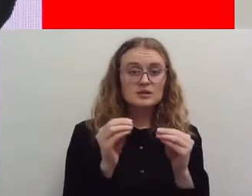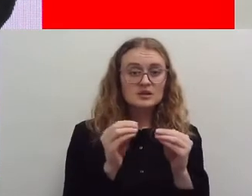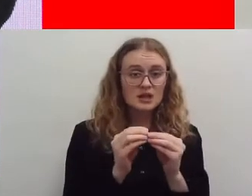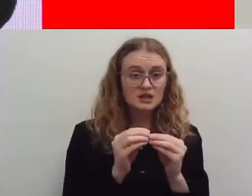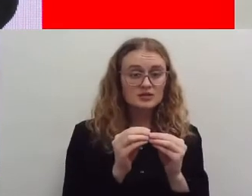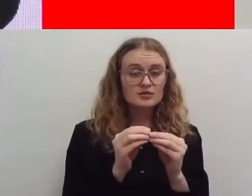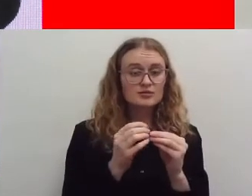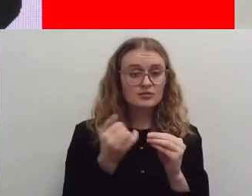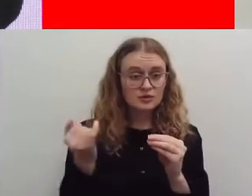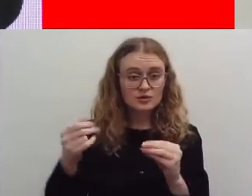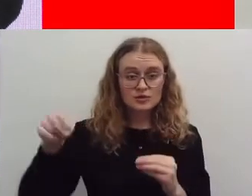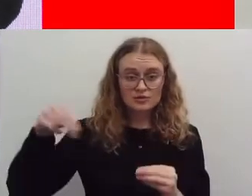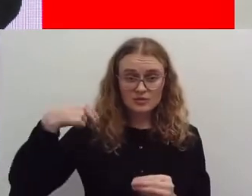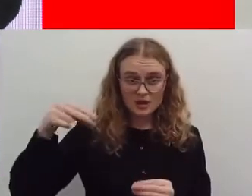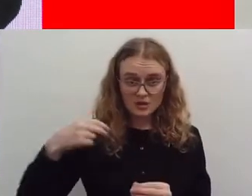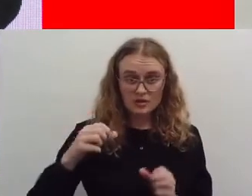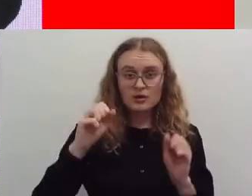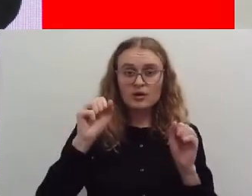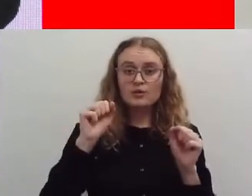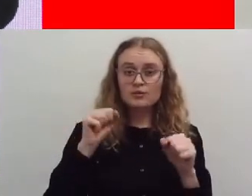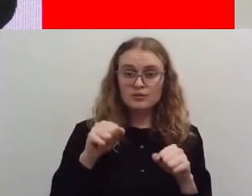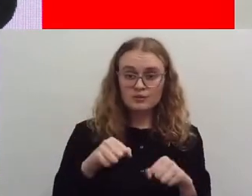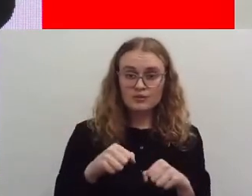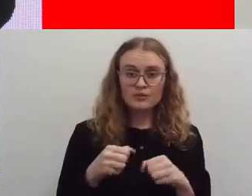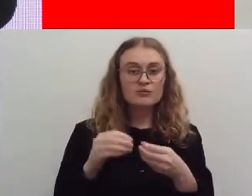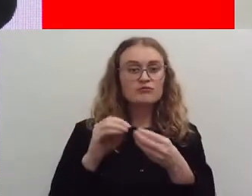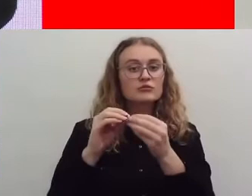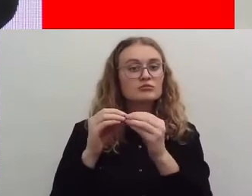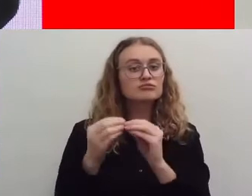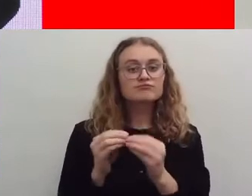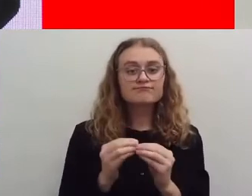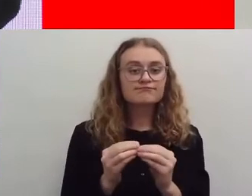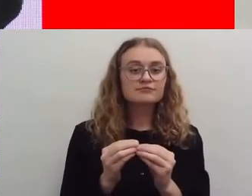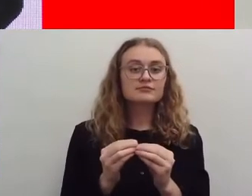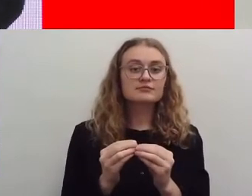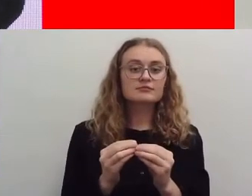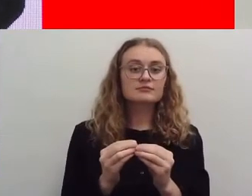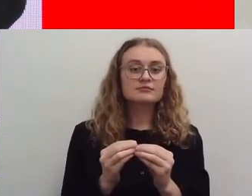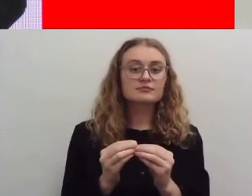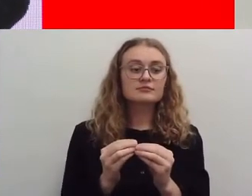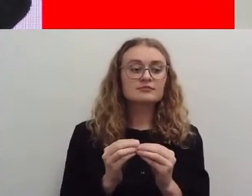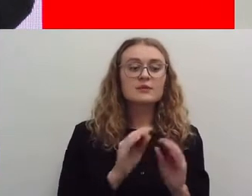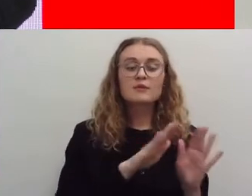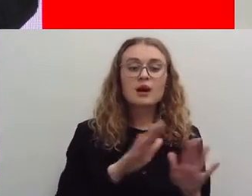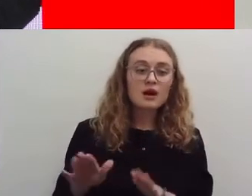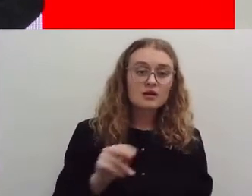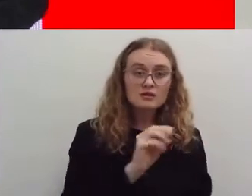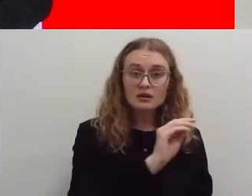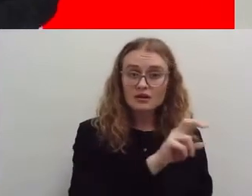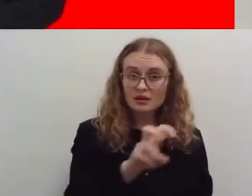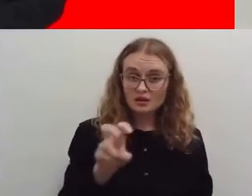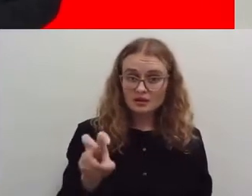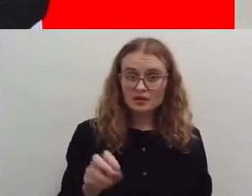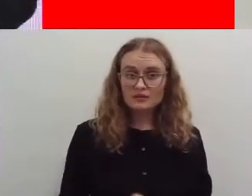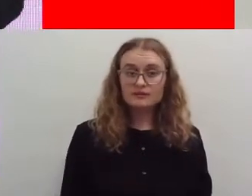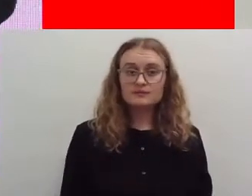probably have noticed some exhibition on sustainable cities. So, dear all participants online, we have also a special treat